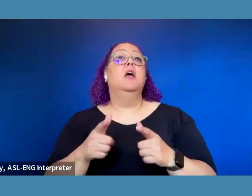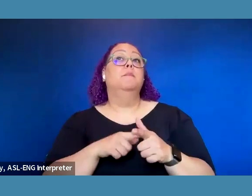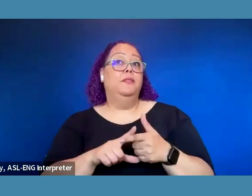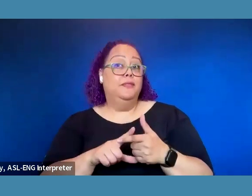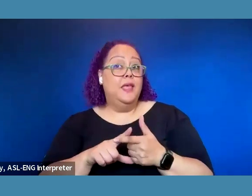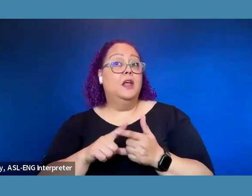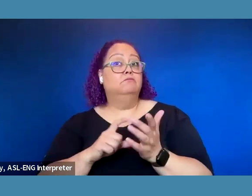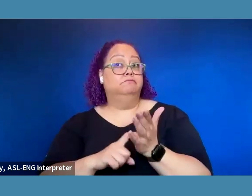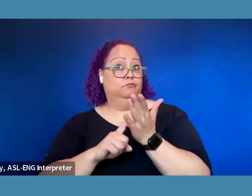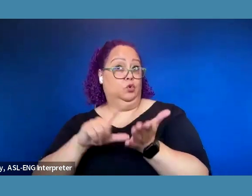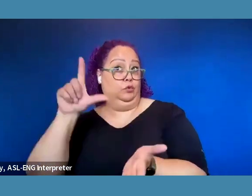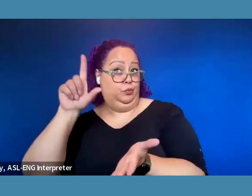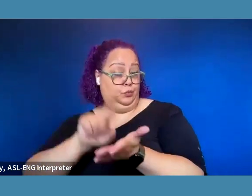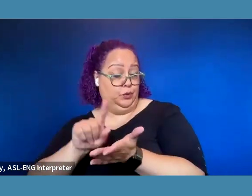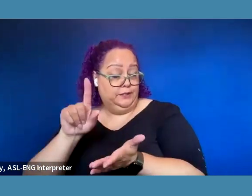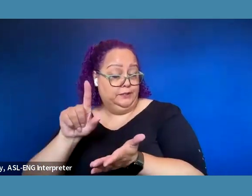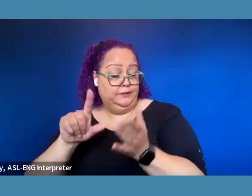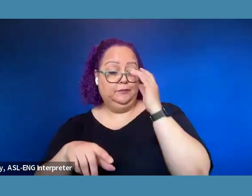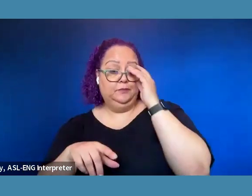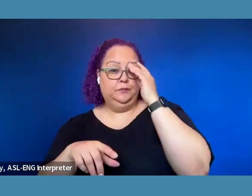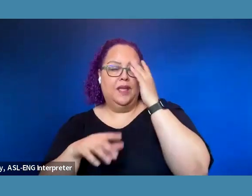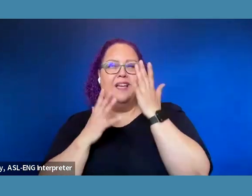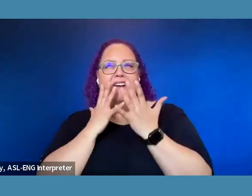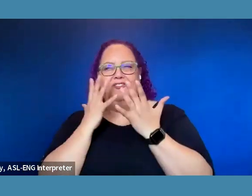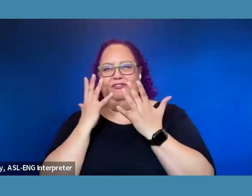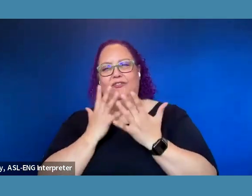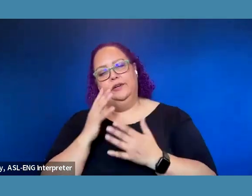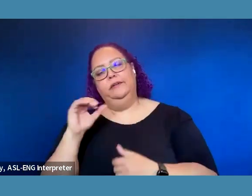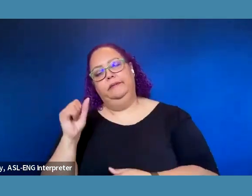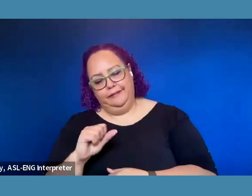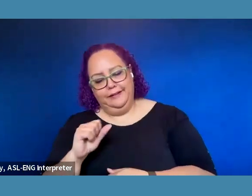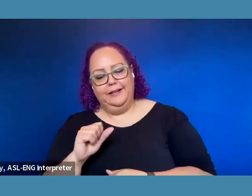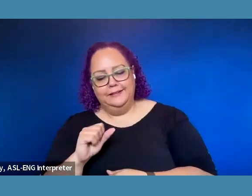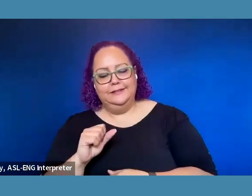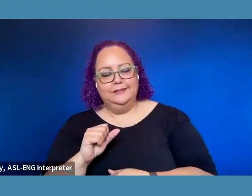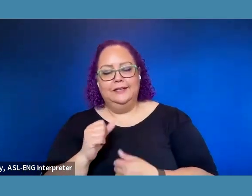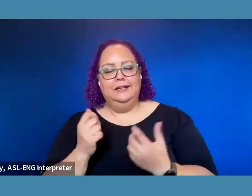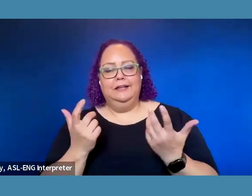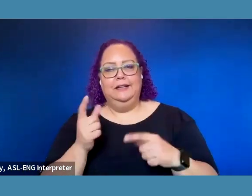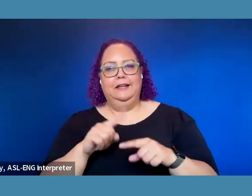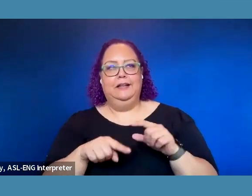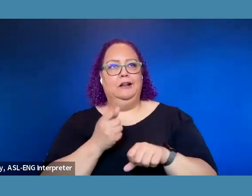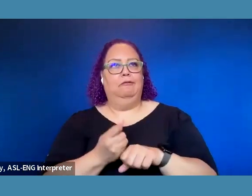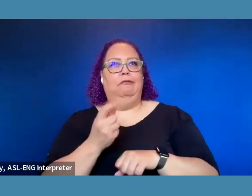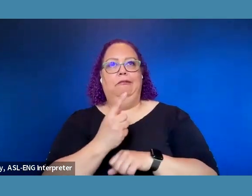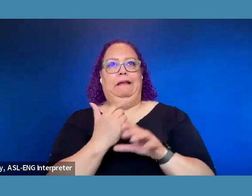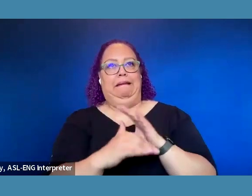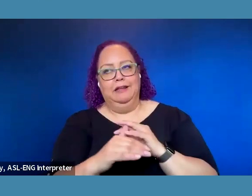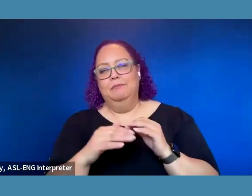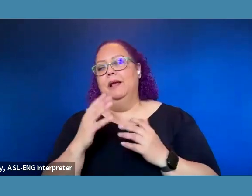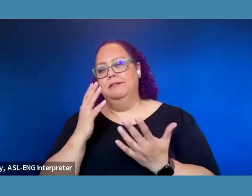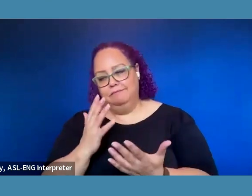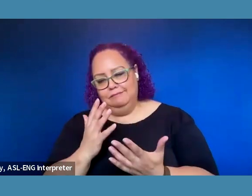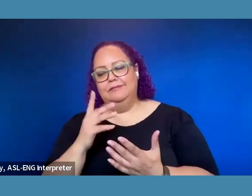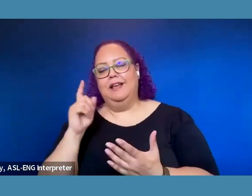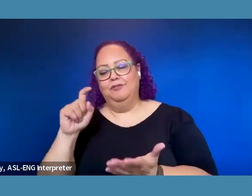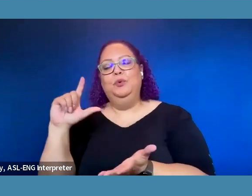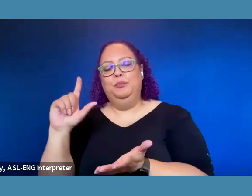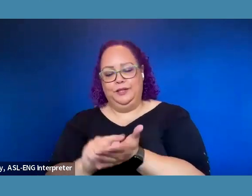out, which unfortunately, yes, it does. We don't have accessible return. So you do need to print that